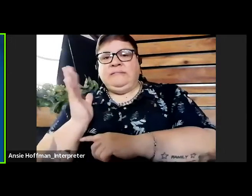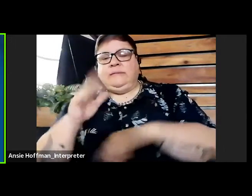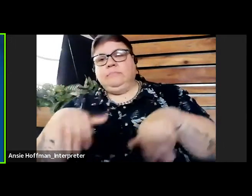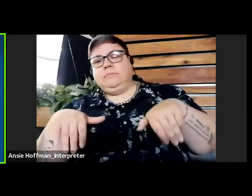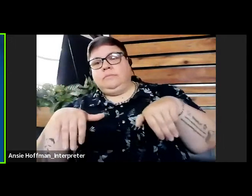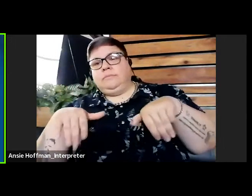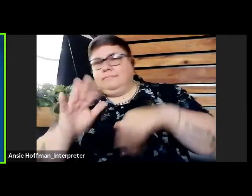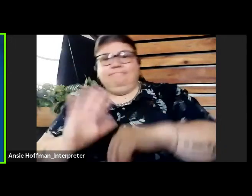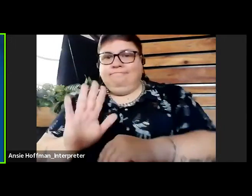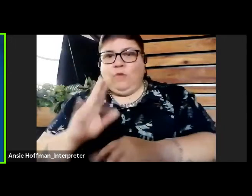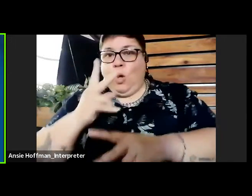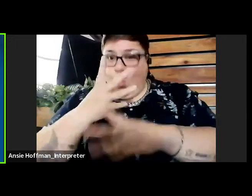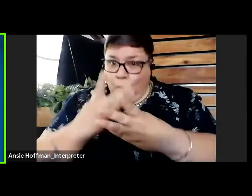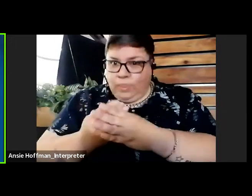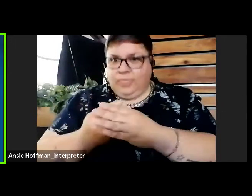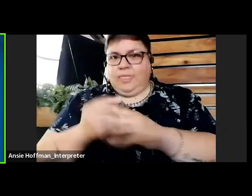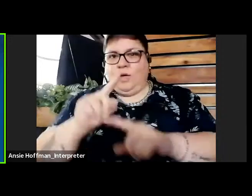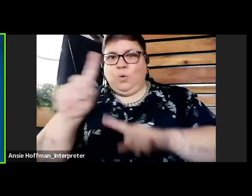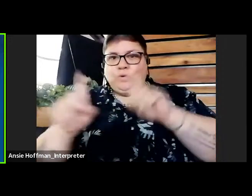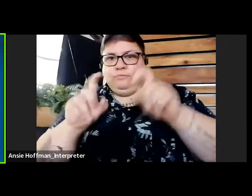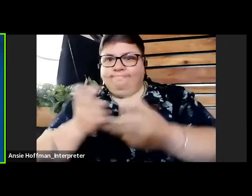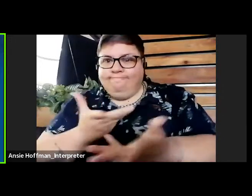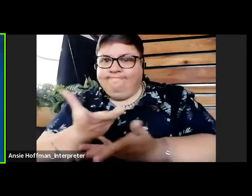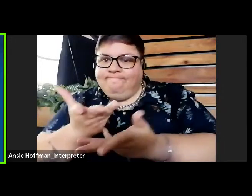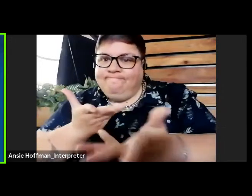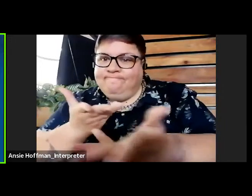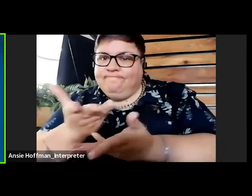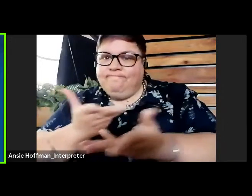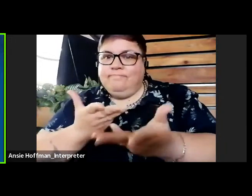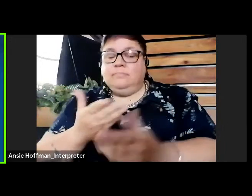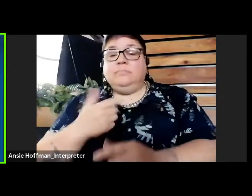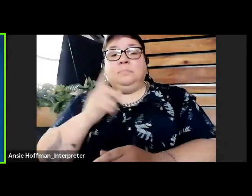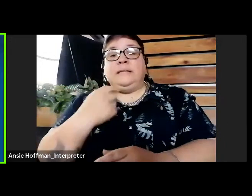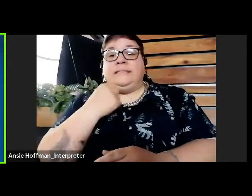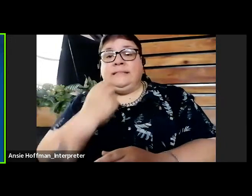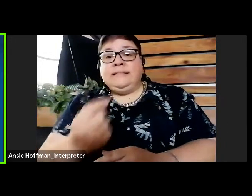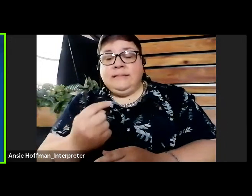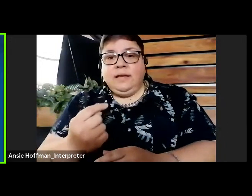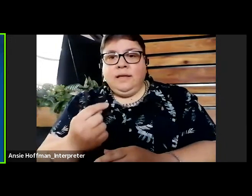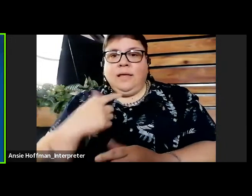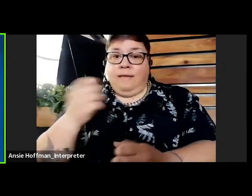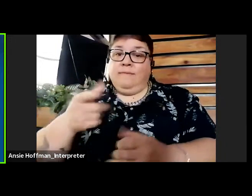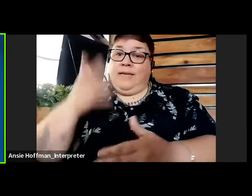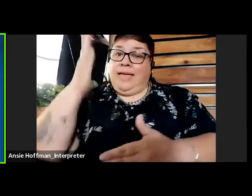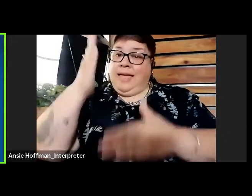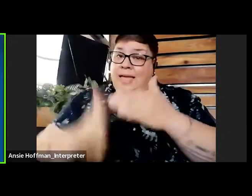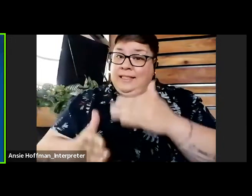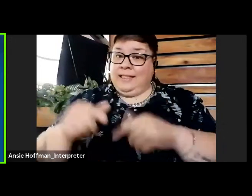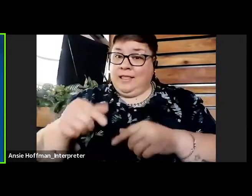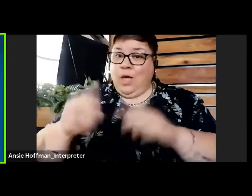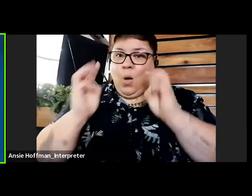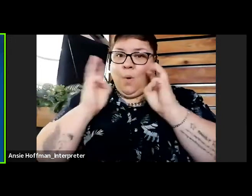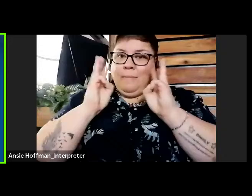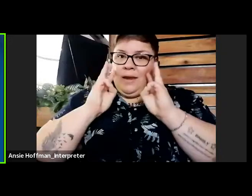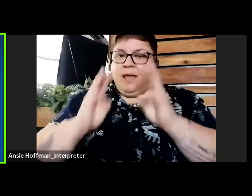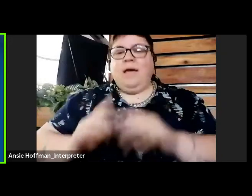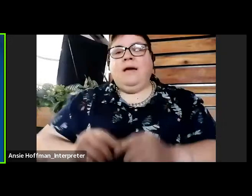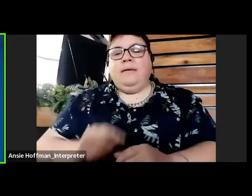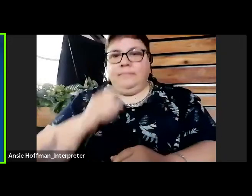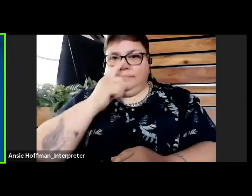giving information, but it's an interactive session. And I must say that although we've come to the end of this webinar, ladies and